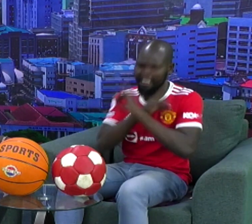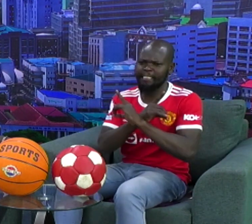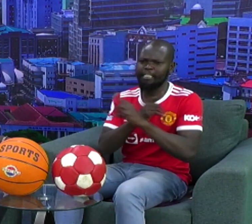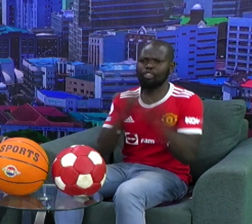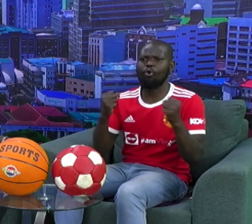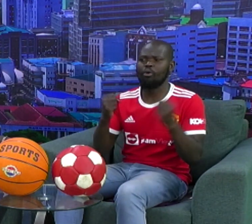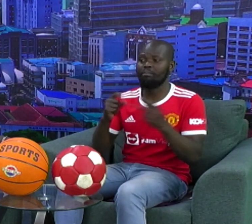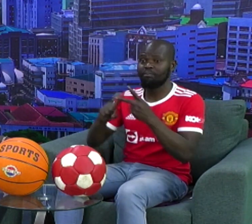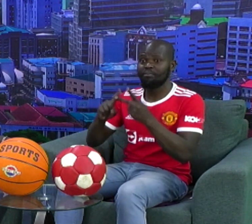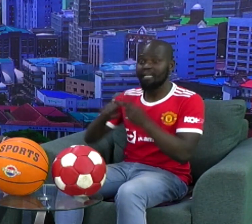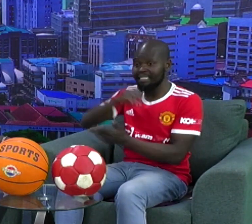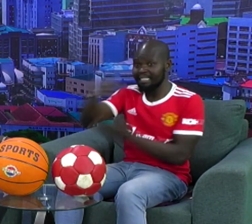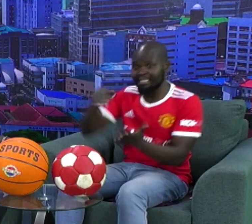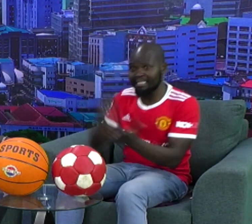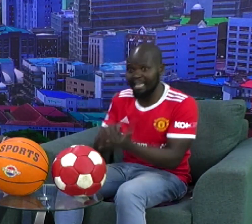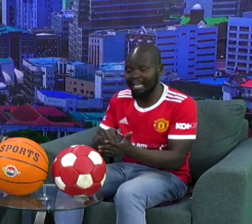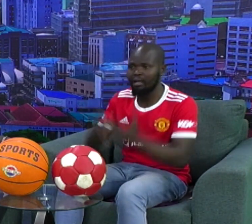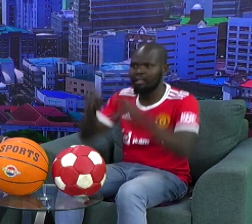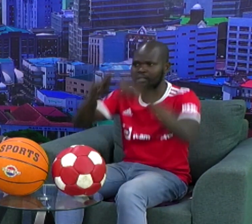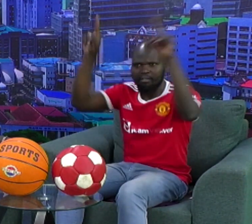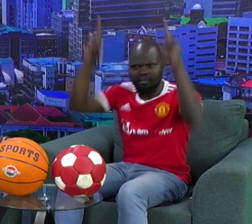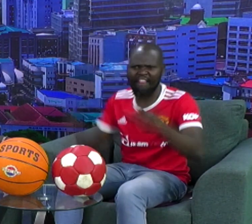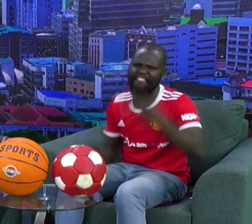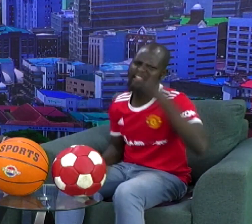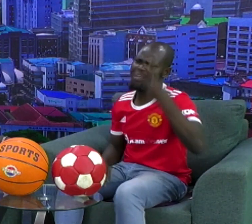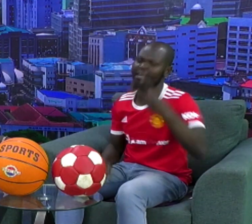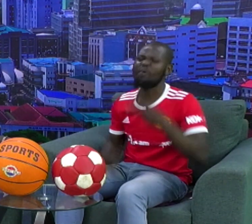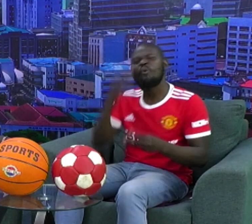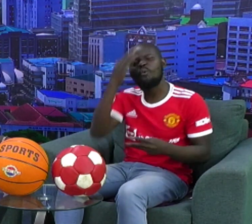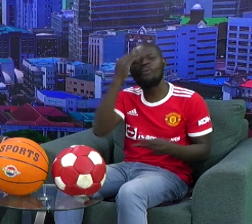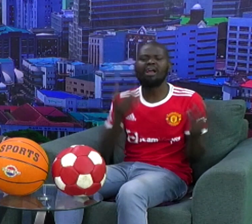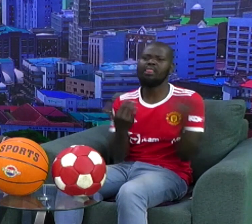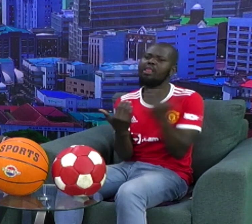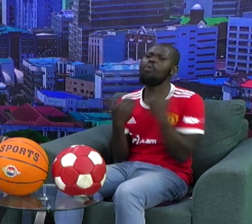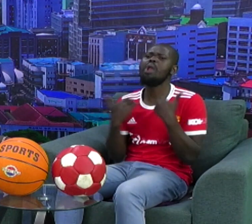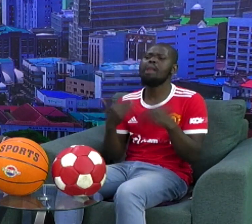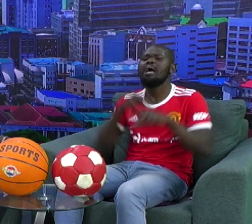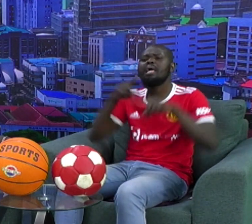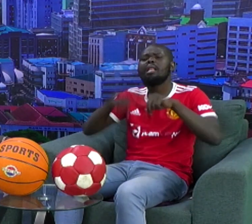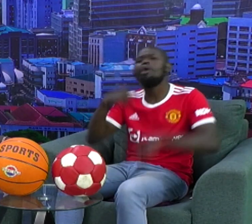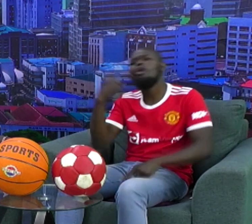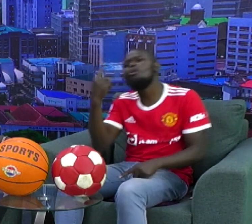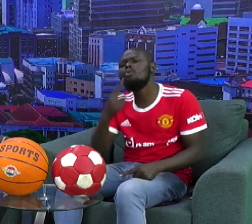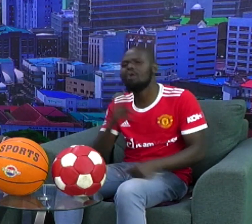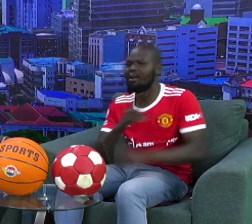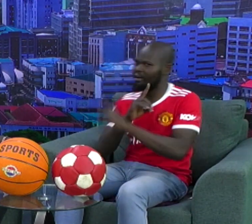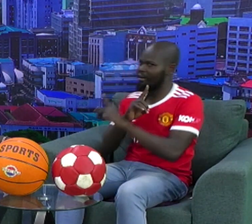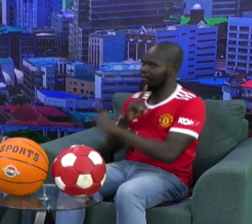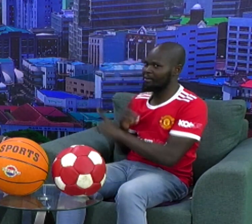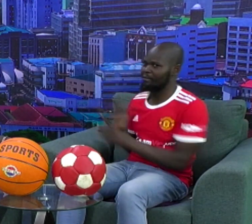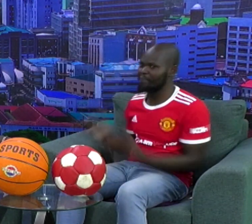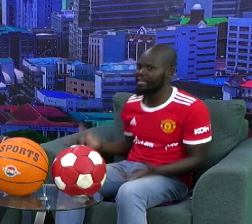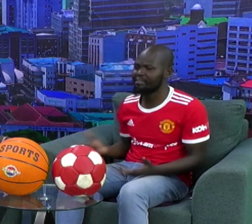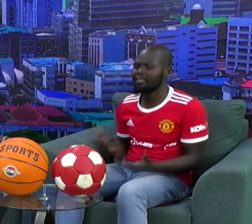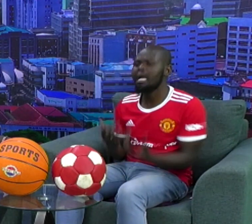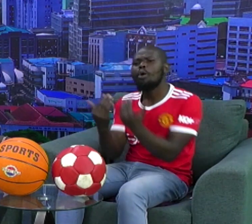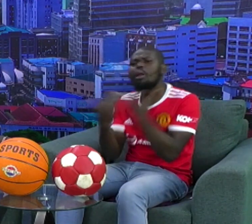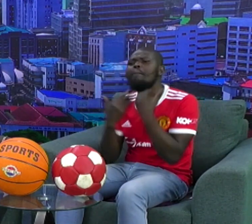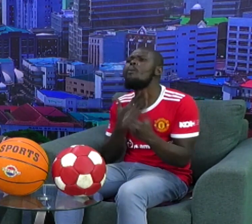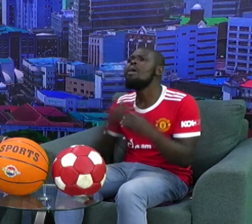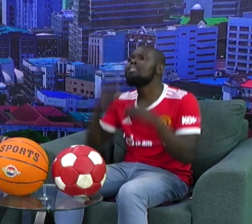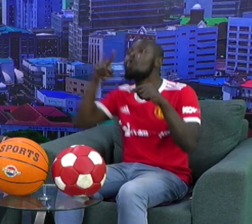the defense is the defense of the game. So is the key to winning the game. Right. It will depend on the